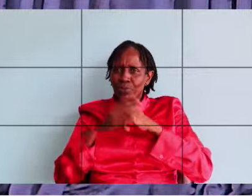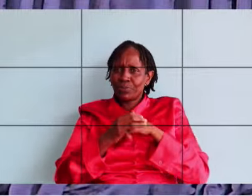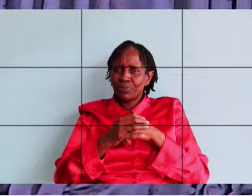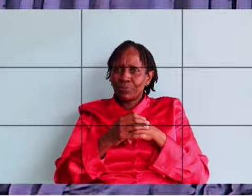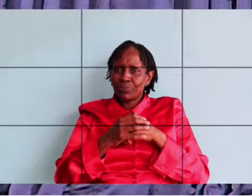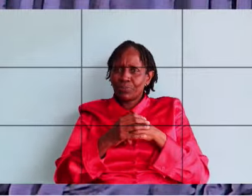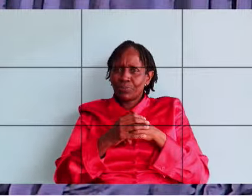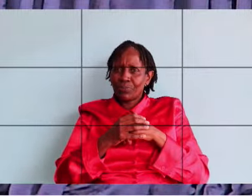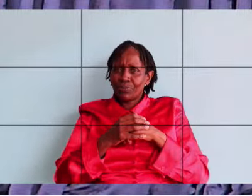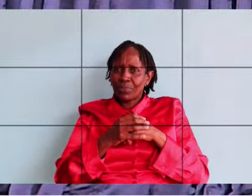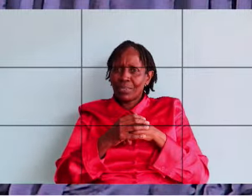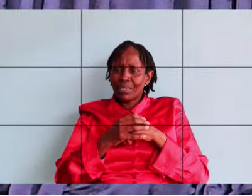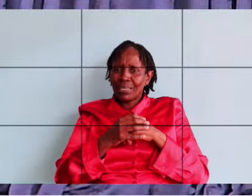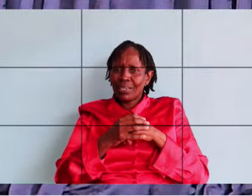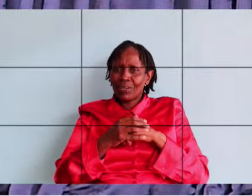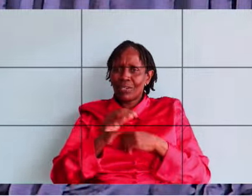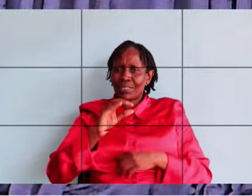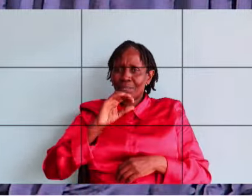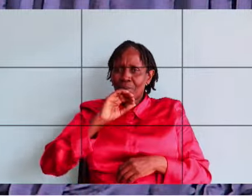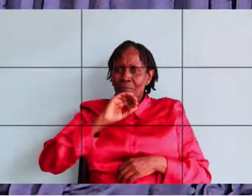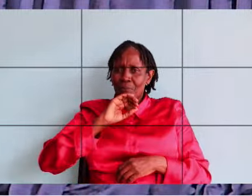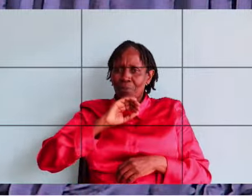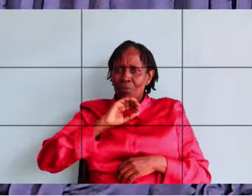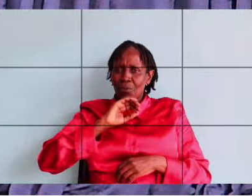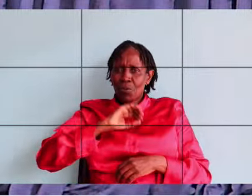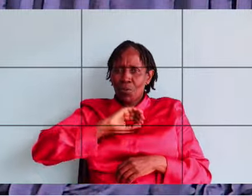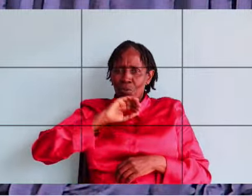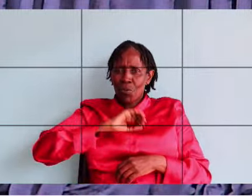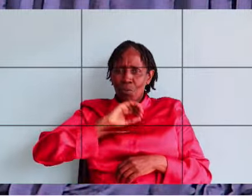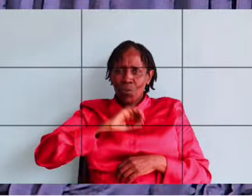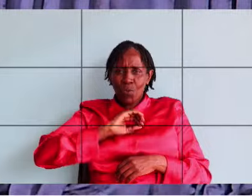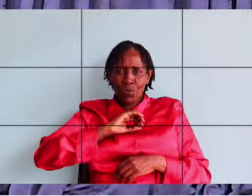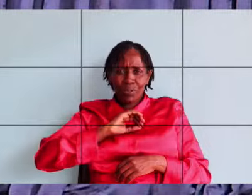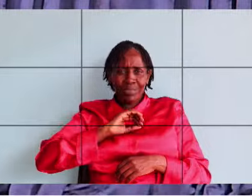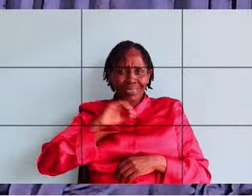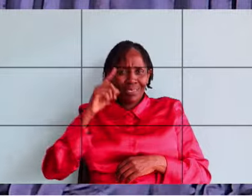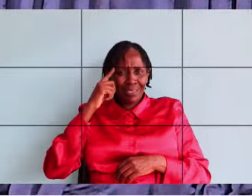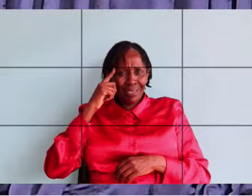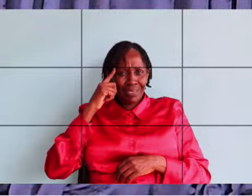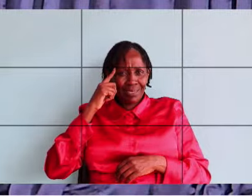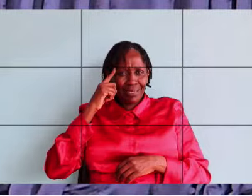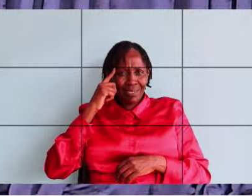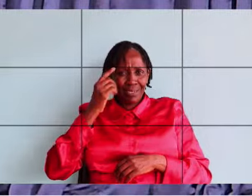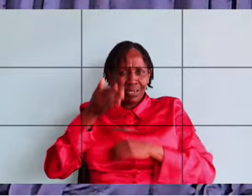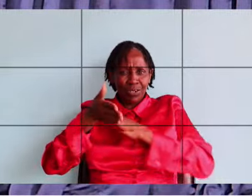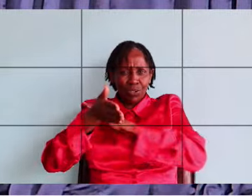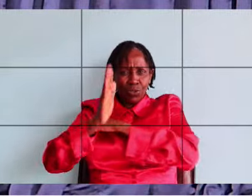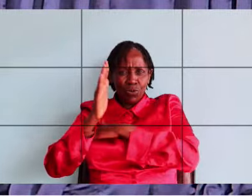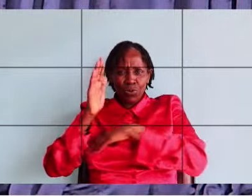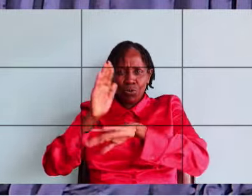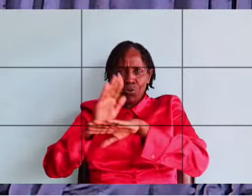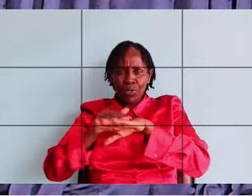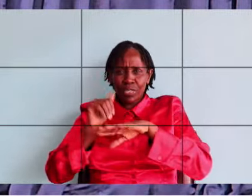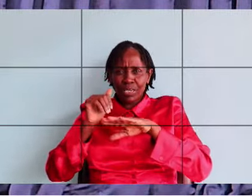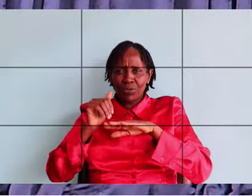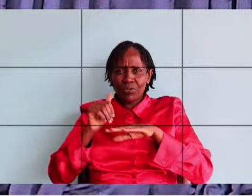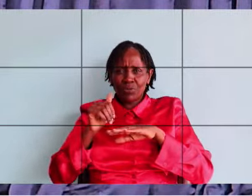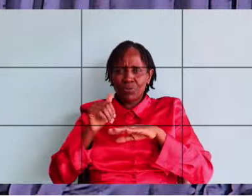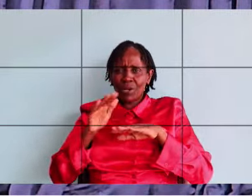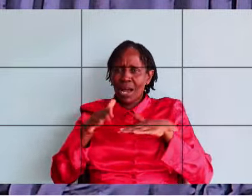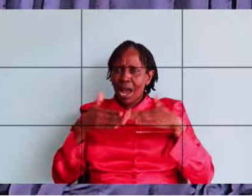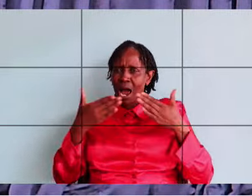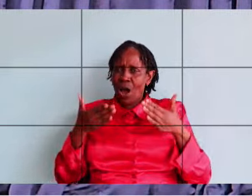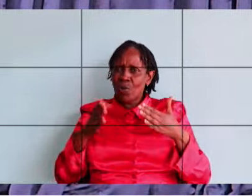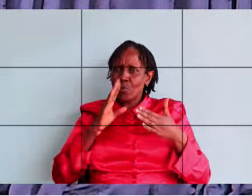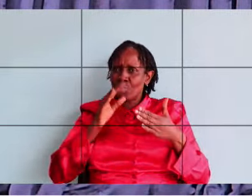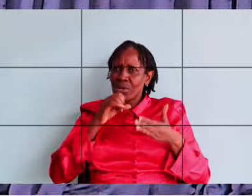level. How is God calling you to be involved? How is God calling you